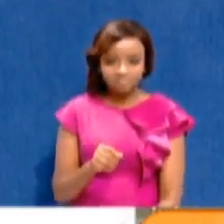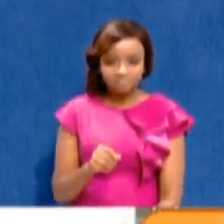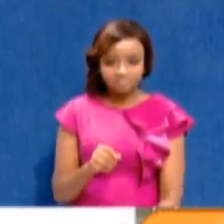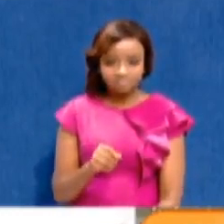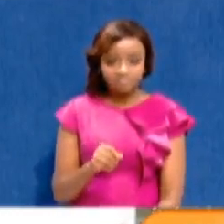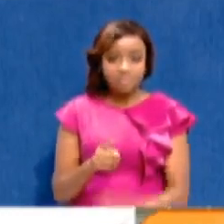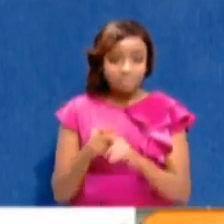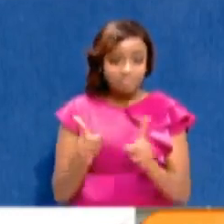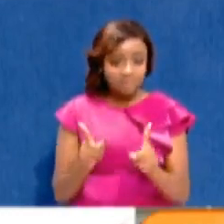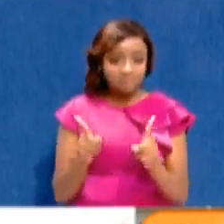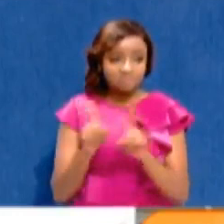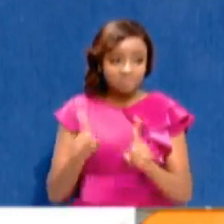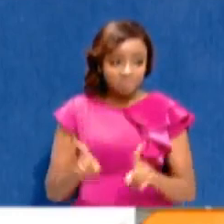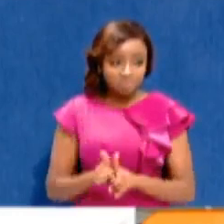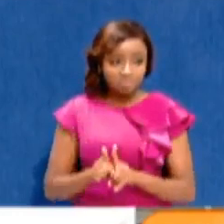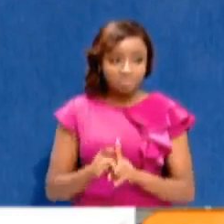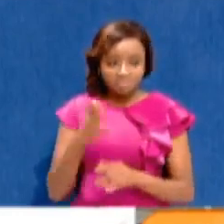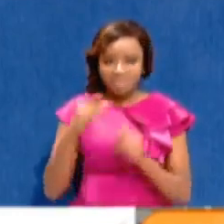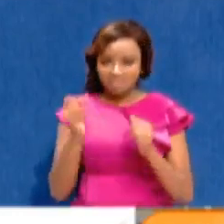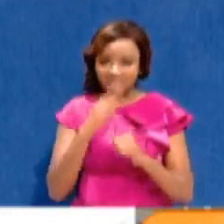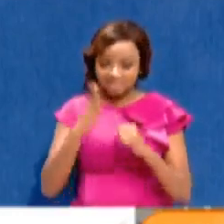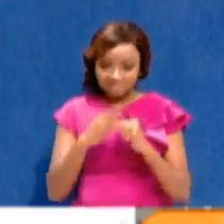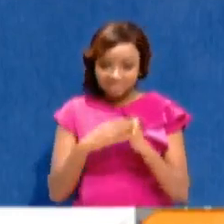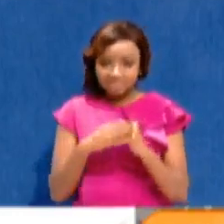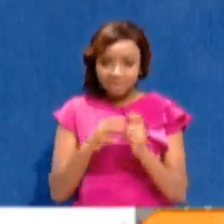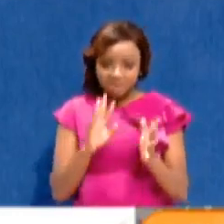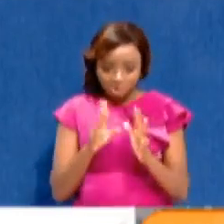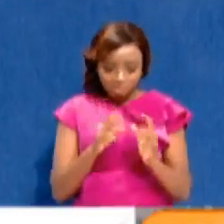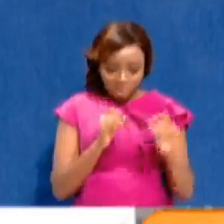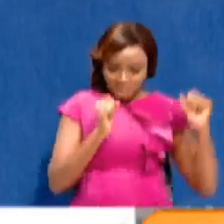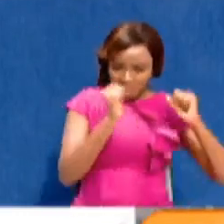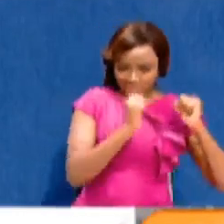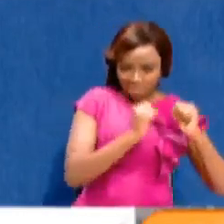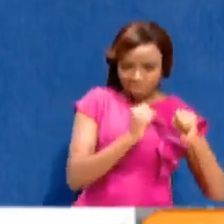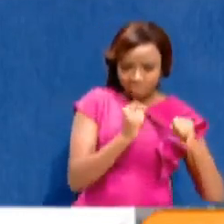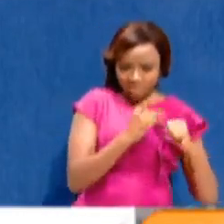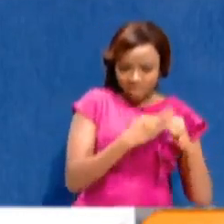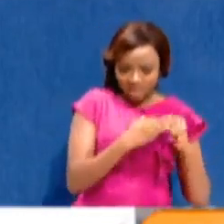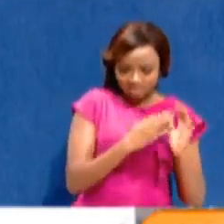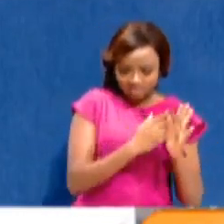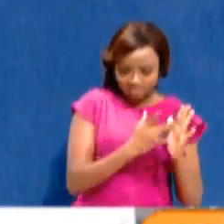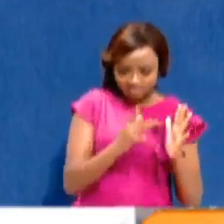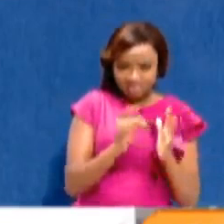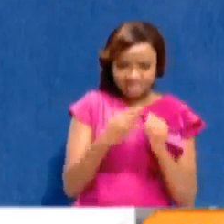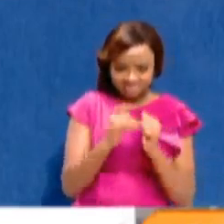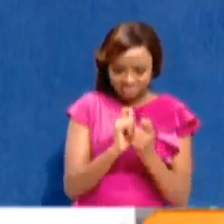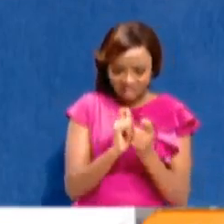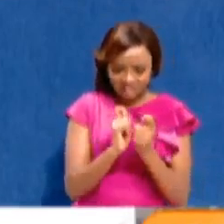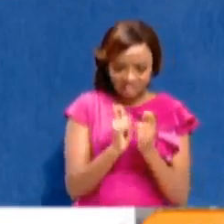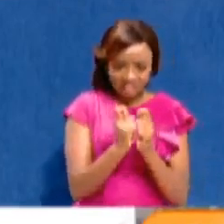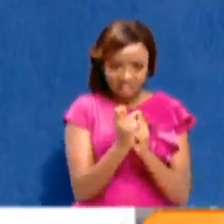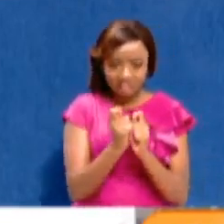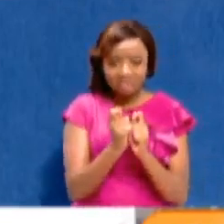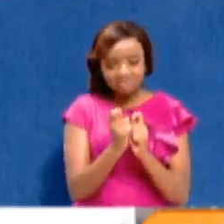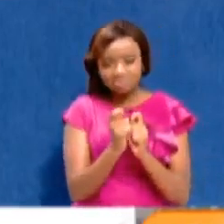September. Nevertheless, because September is that transition month from the cold of July to the rainy season of October, November, it